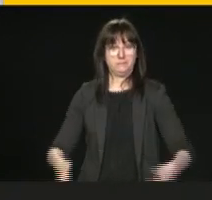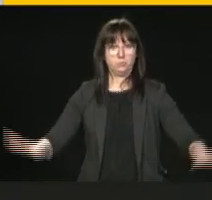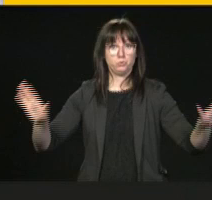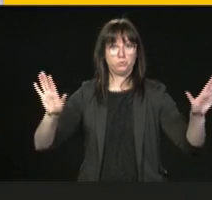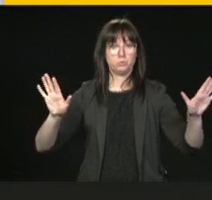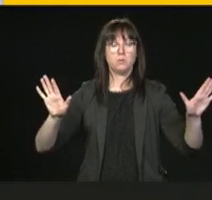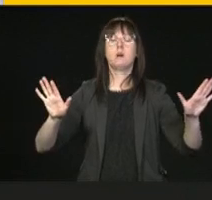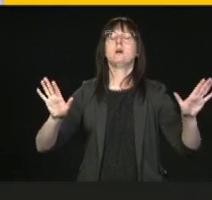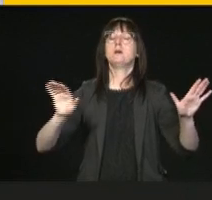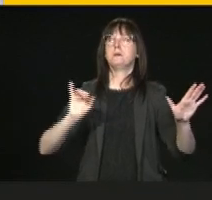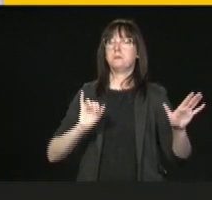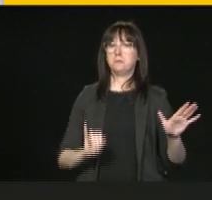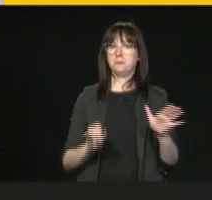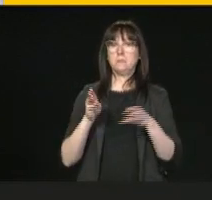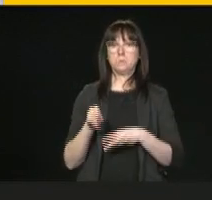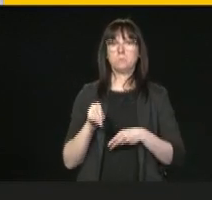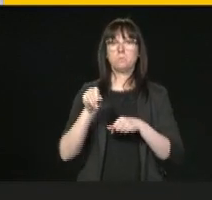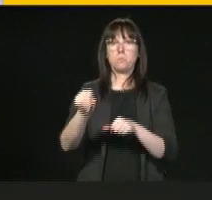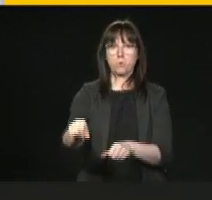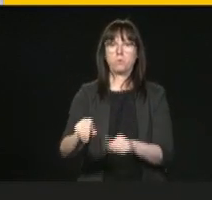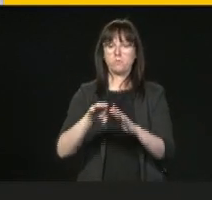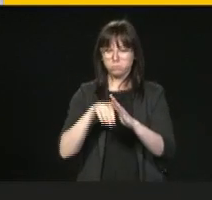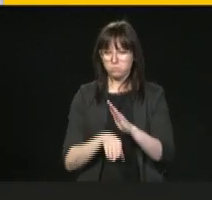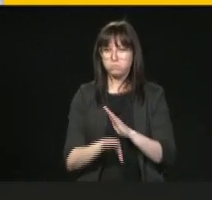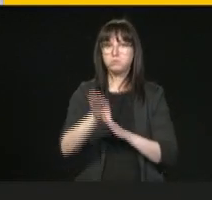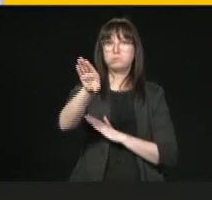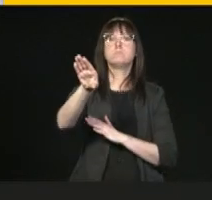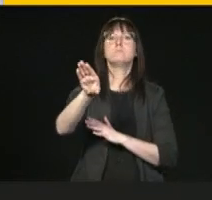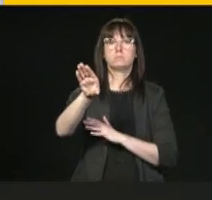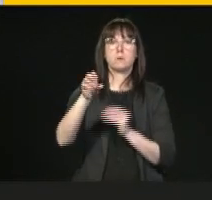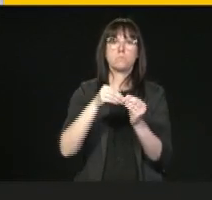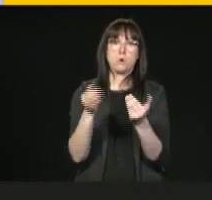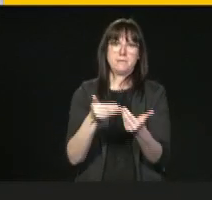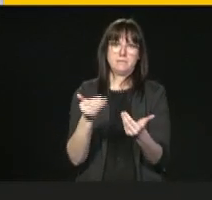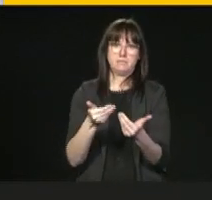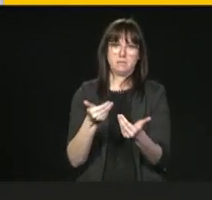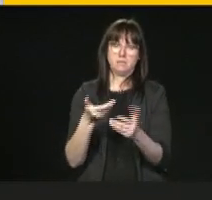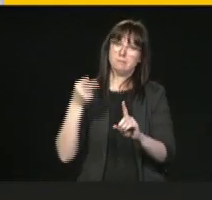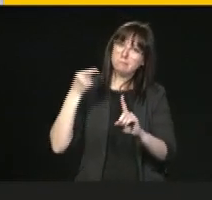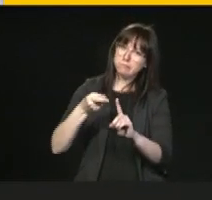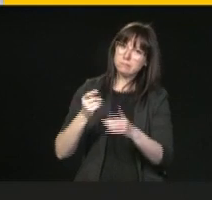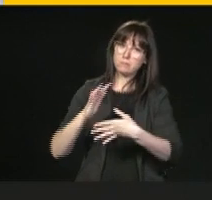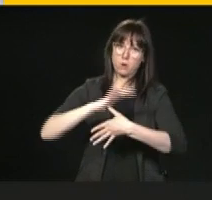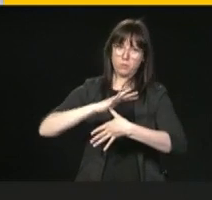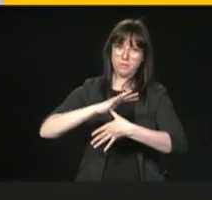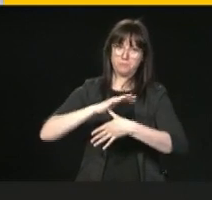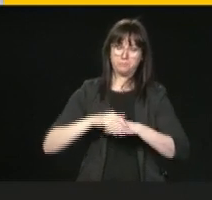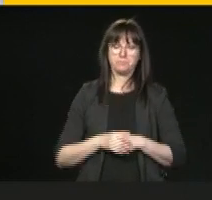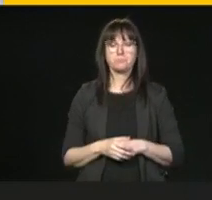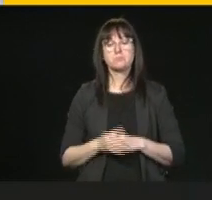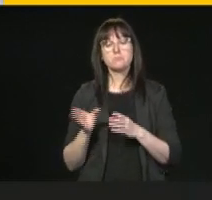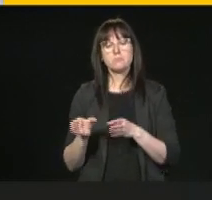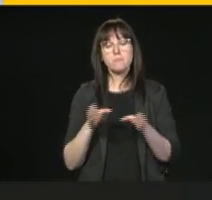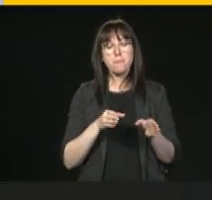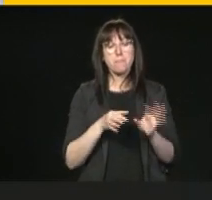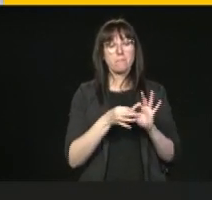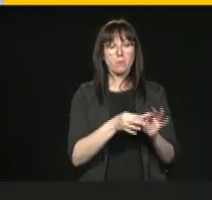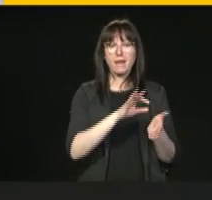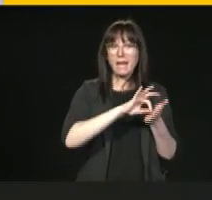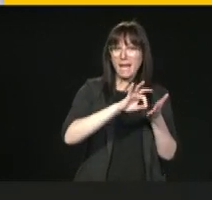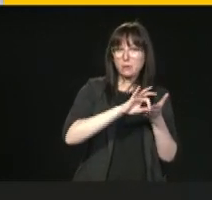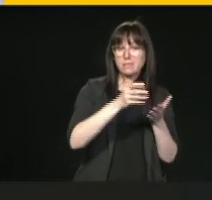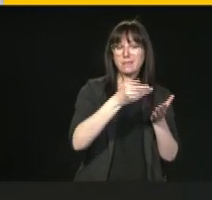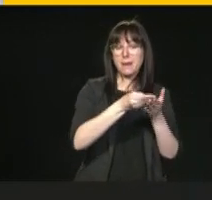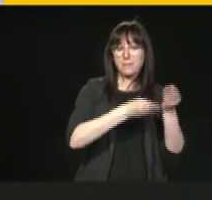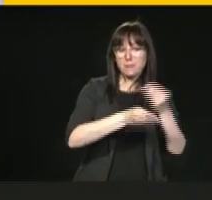smoother and better than otherwise. That is our focus right now. In terms of accounting, in terms